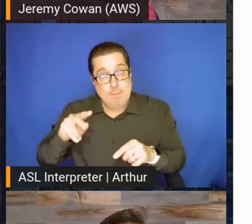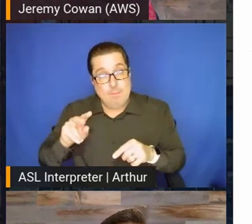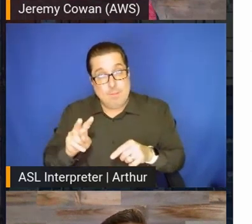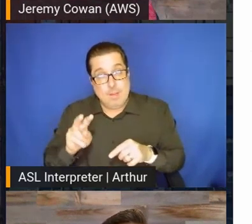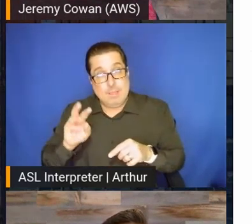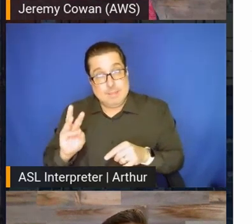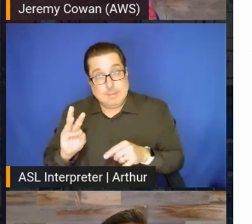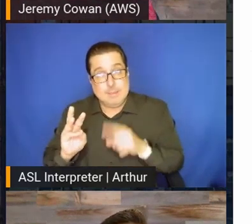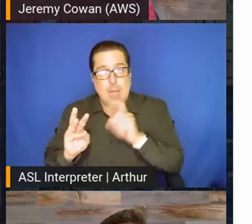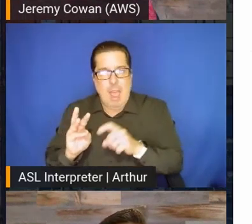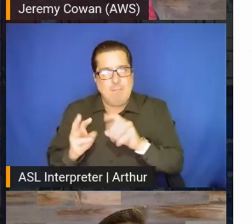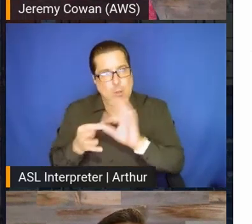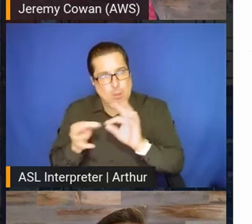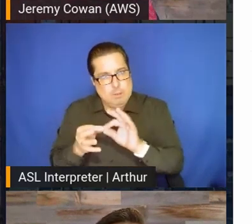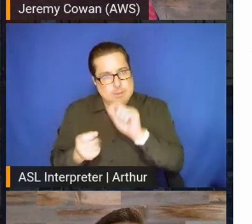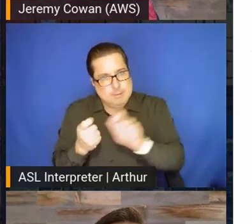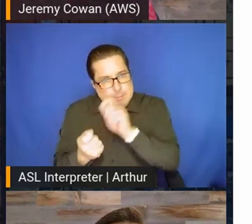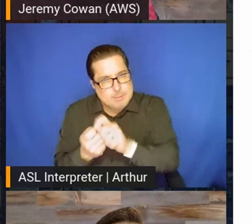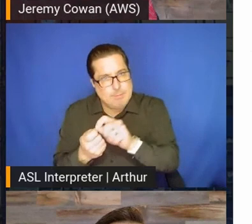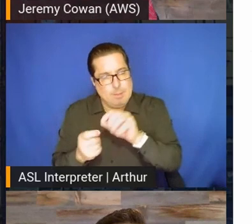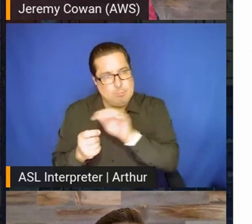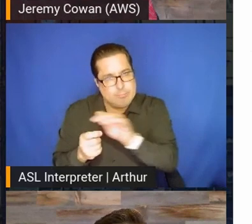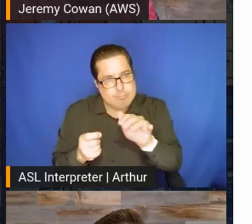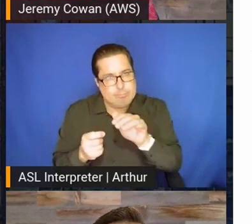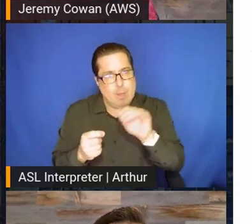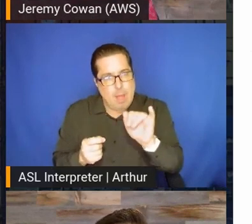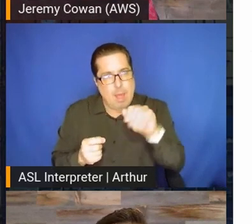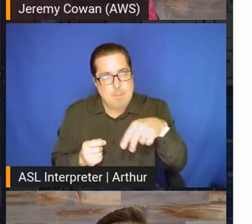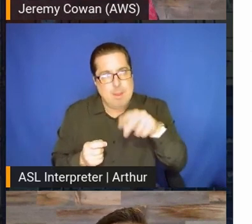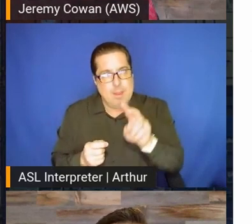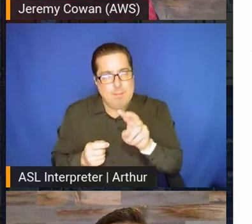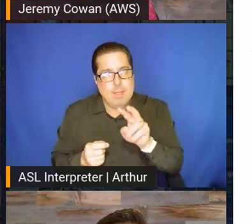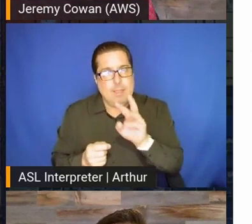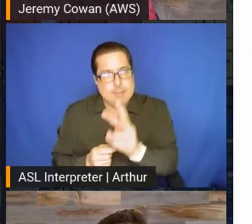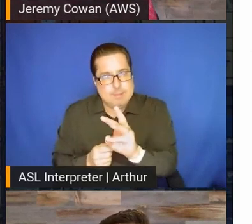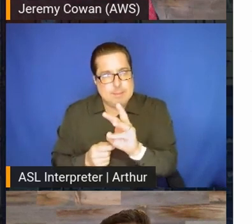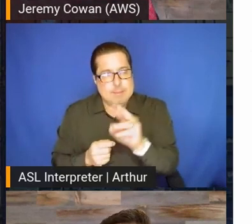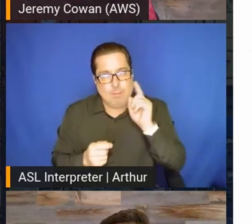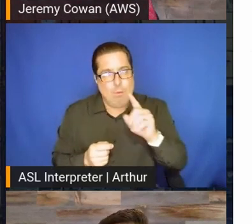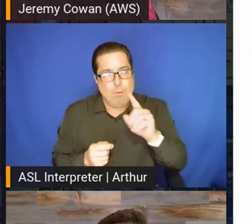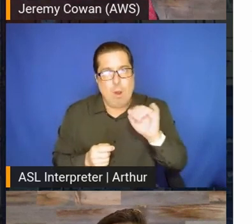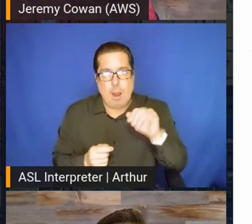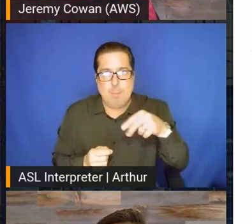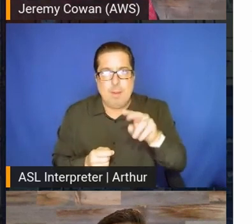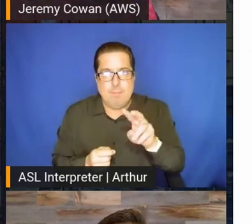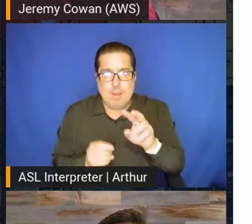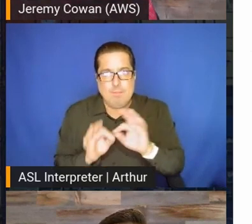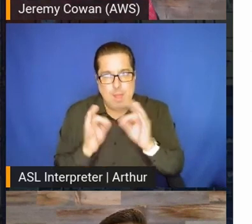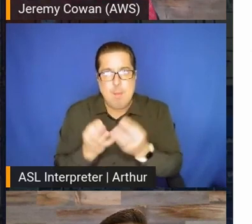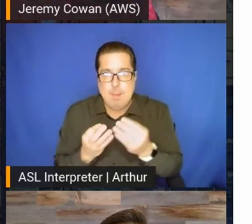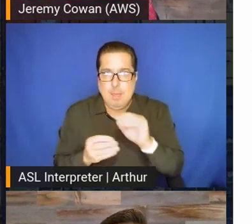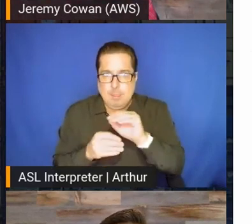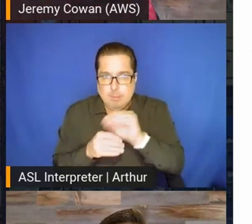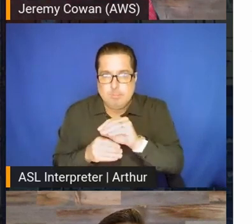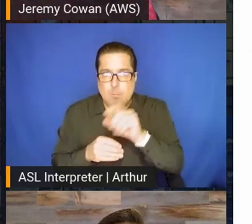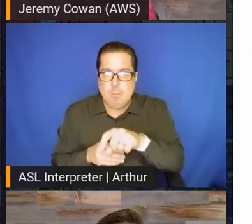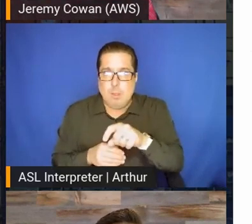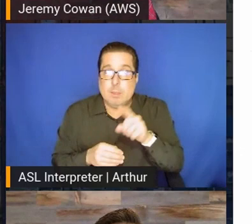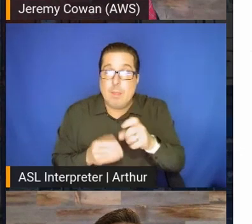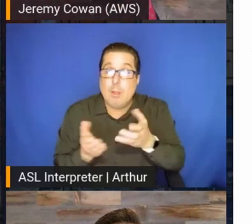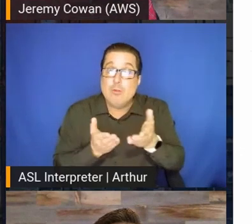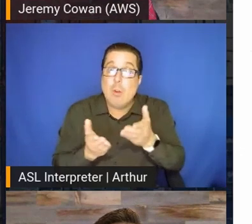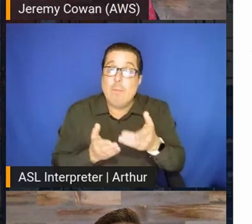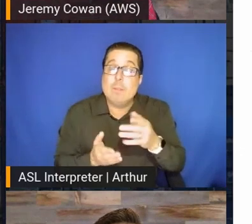specify an IPv6 cluster IP family, right? And what you see is a service IPv6